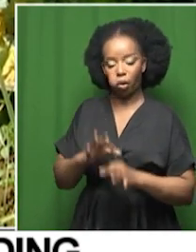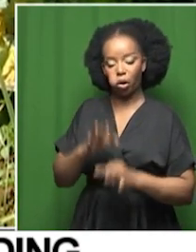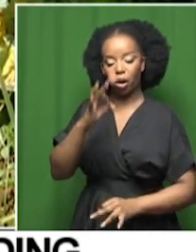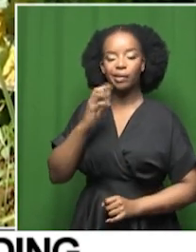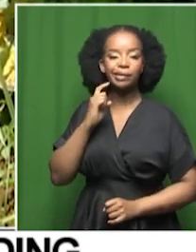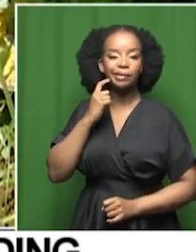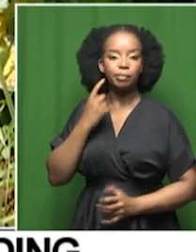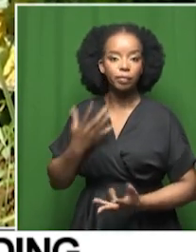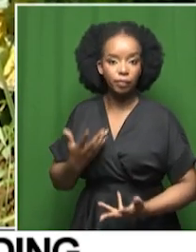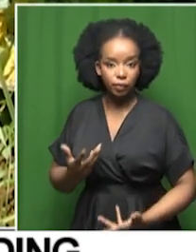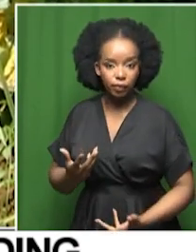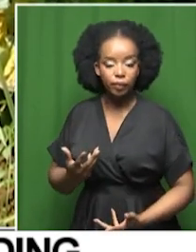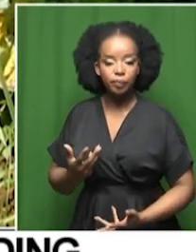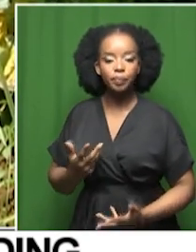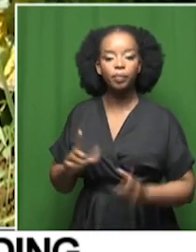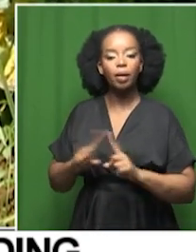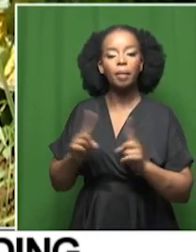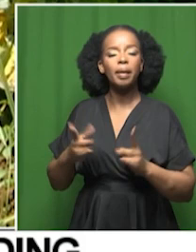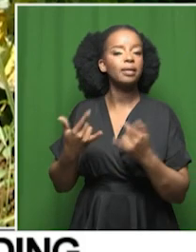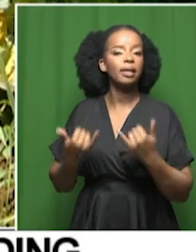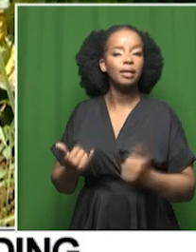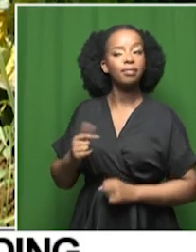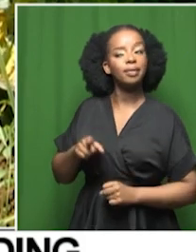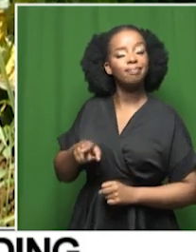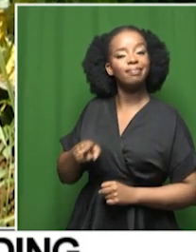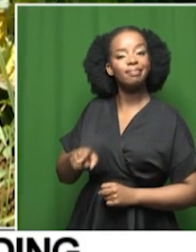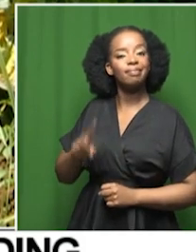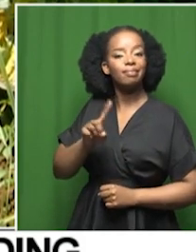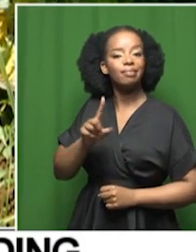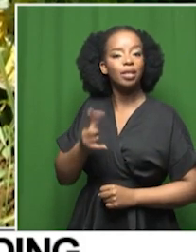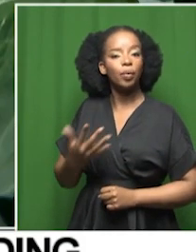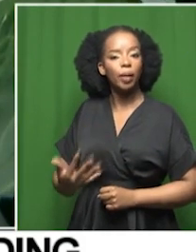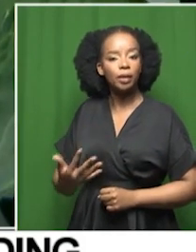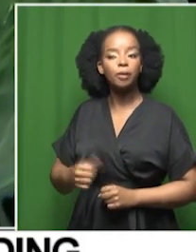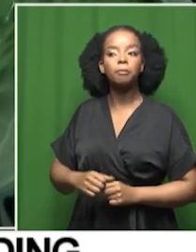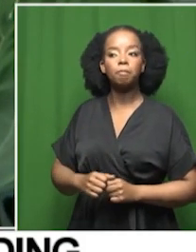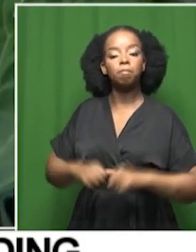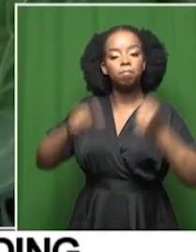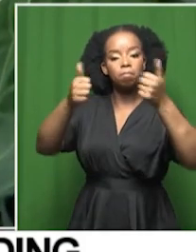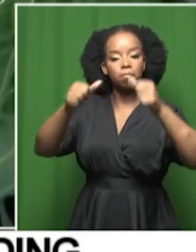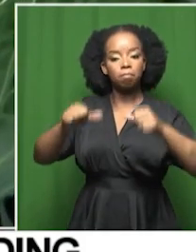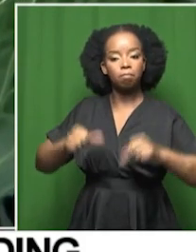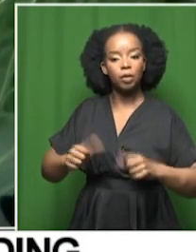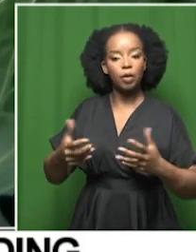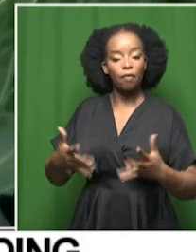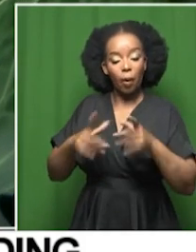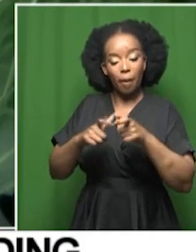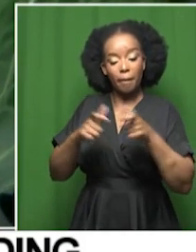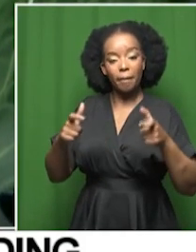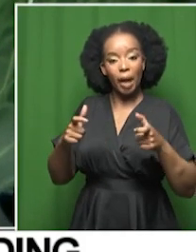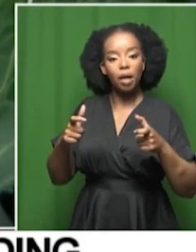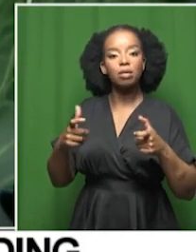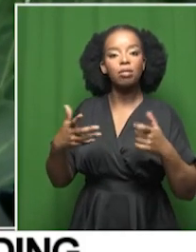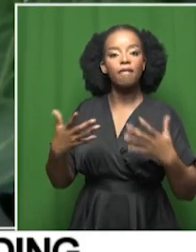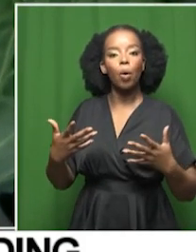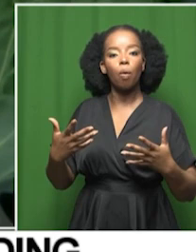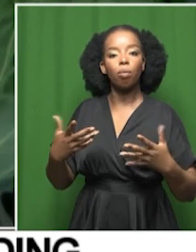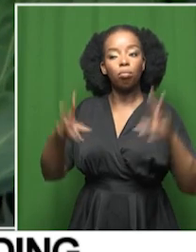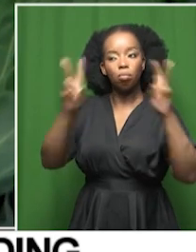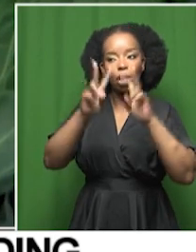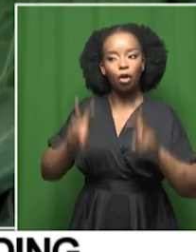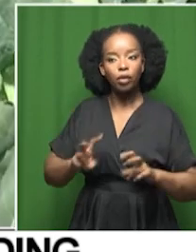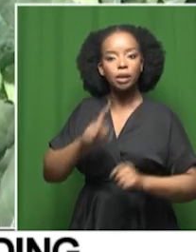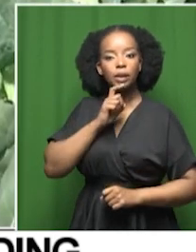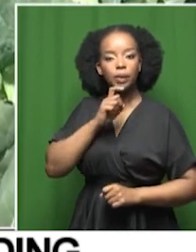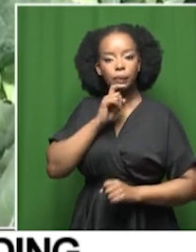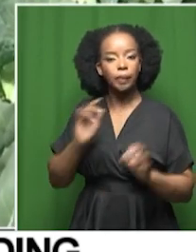under irrigation. Now, irrigation typically accounts for the biggest portion of electricity spend, and where there's